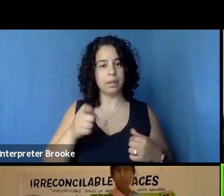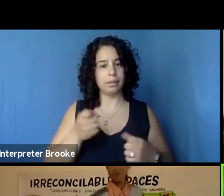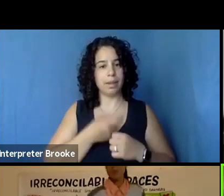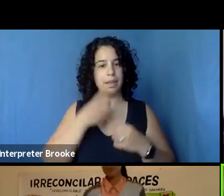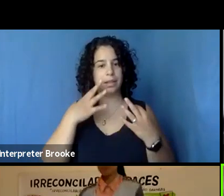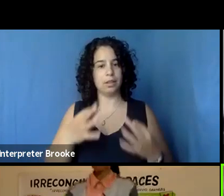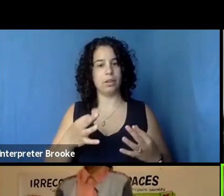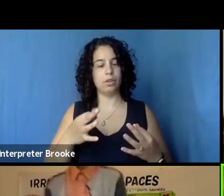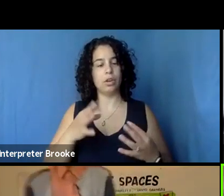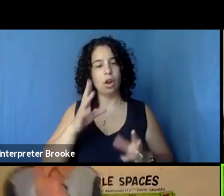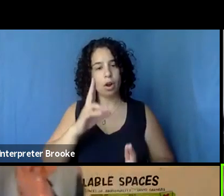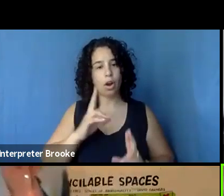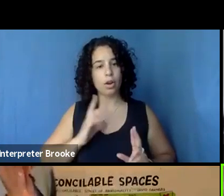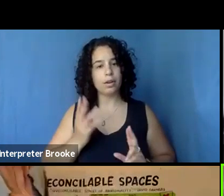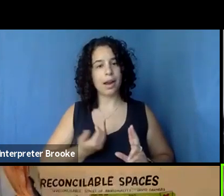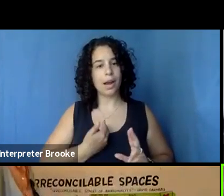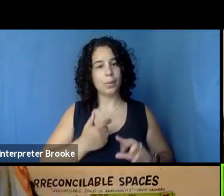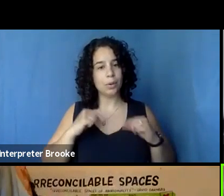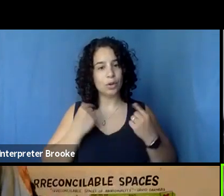or